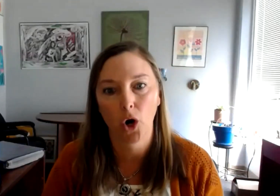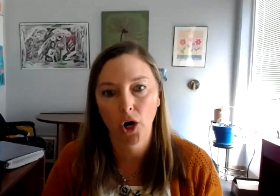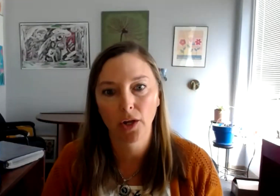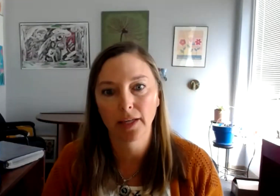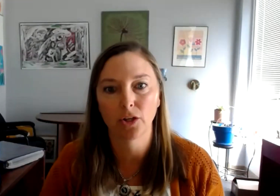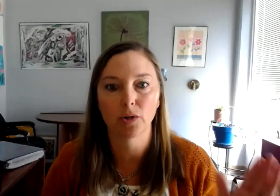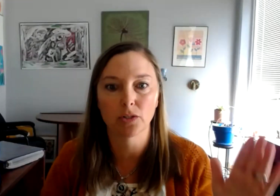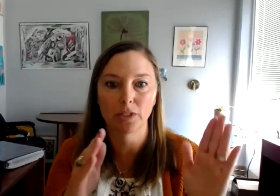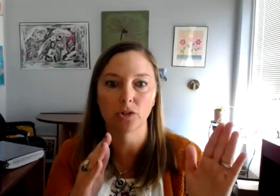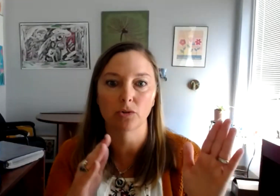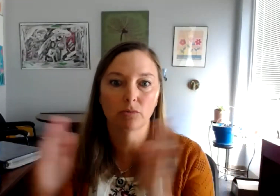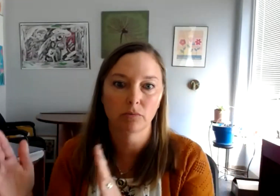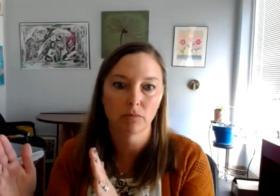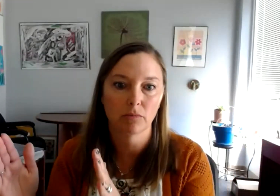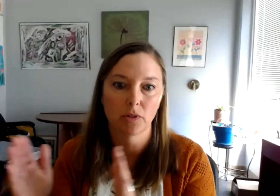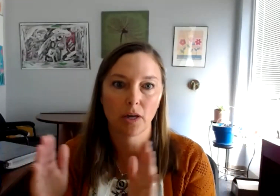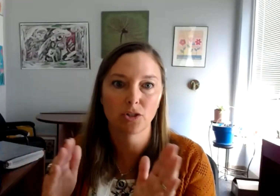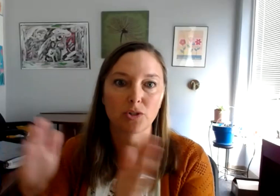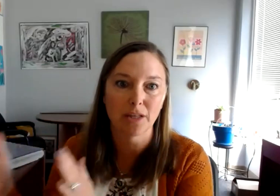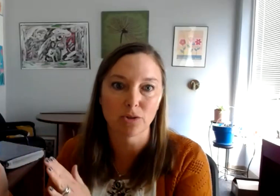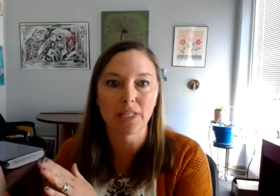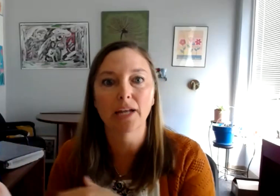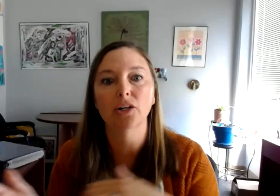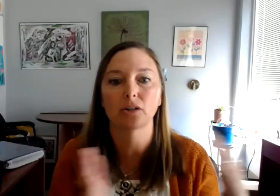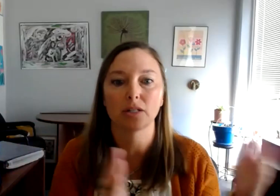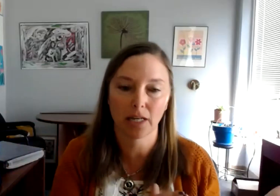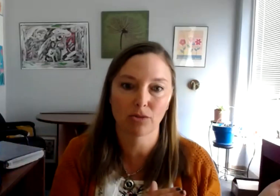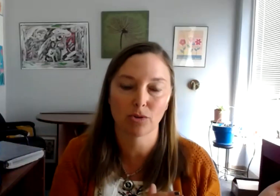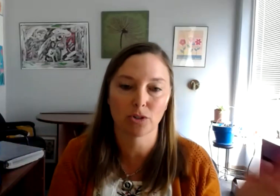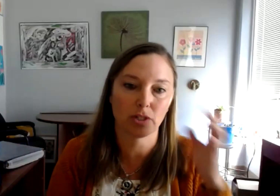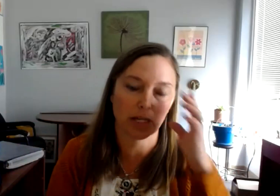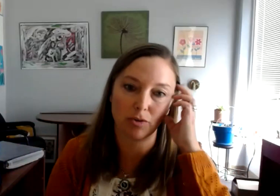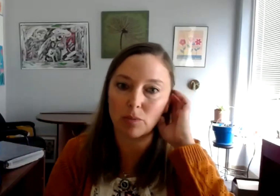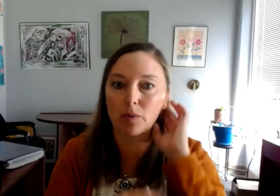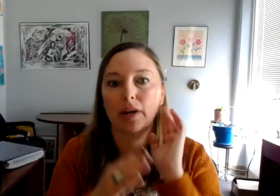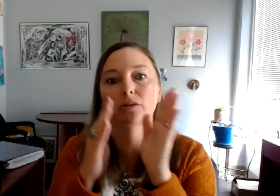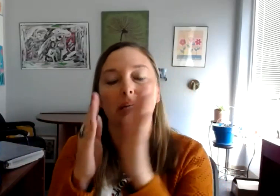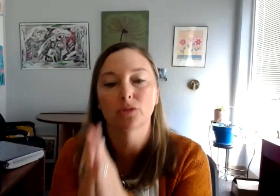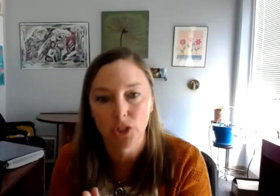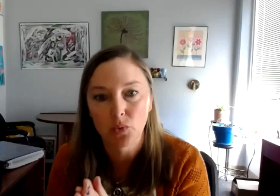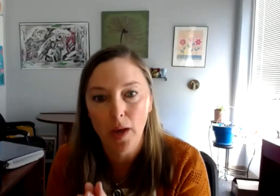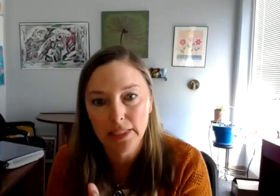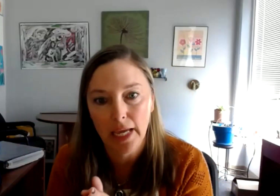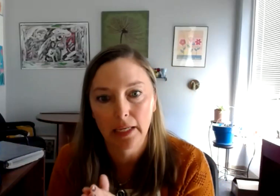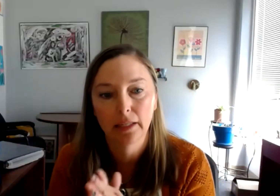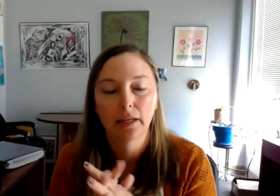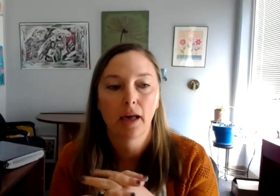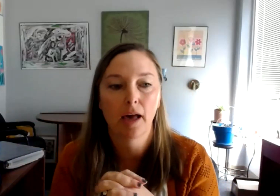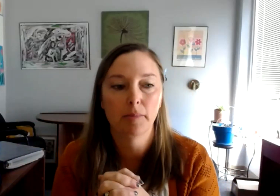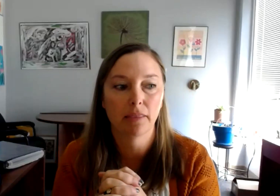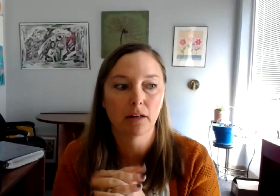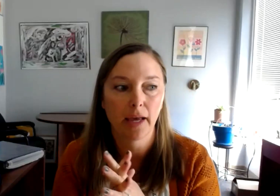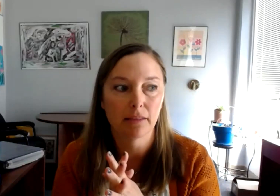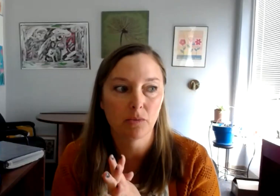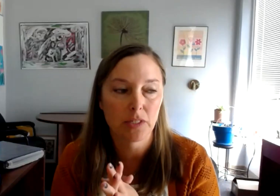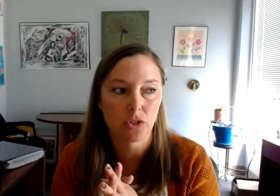doesn't work. And, because we do a Tuesday through Saturday or a Sunday through Thursday. So then we were narrowed down to just one day.